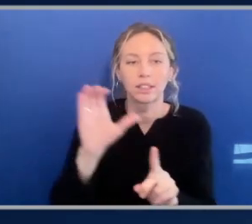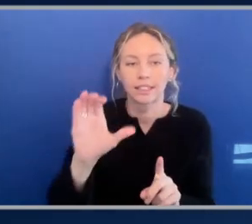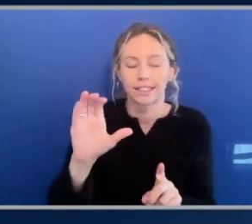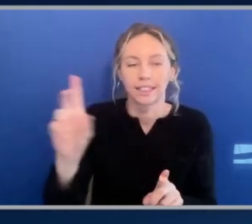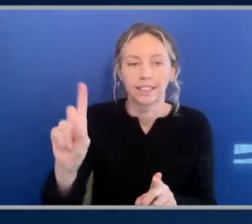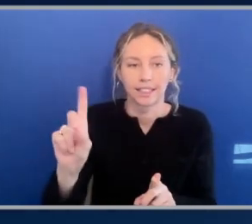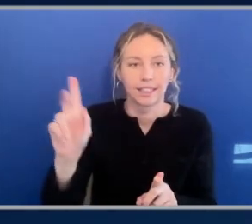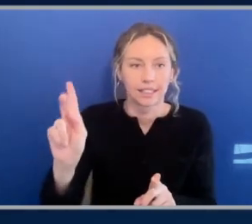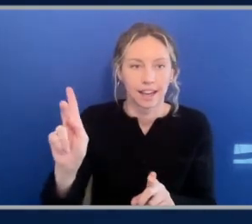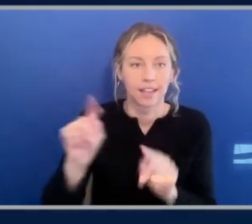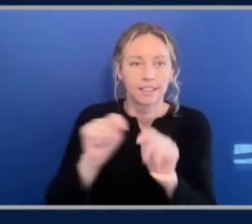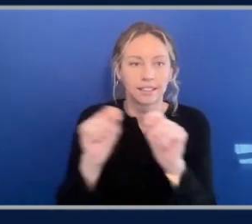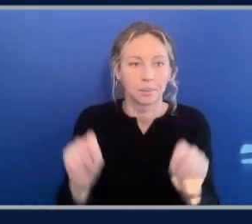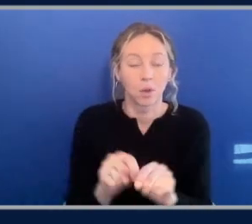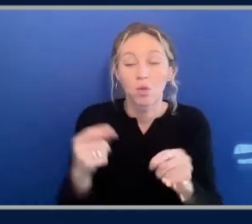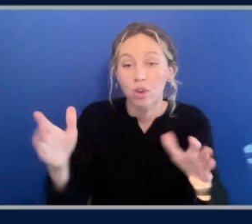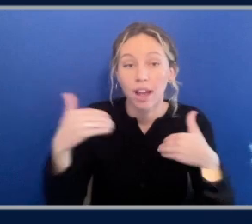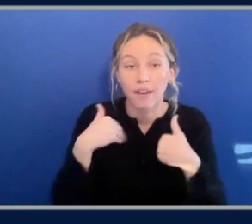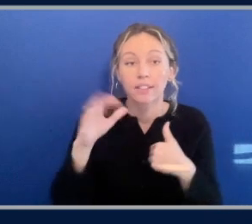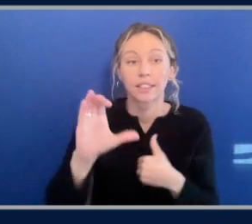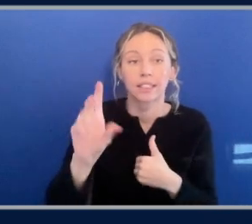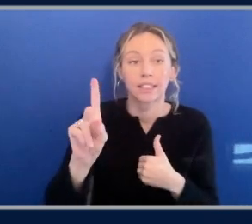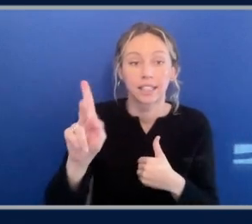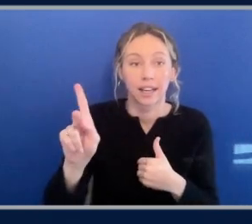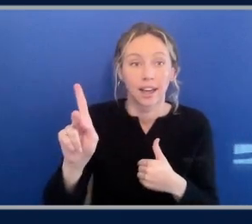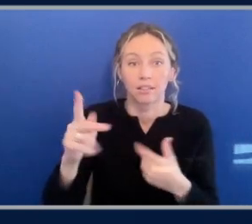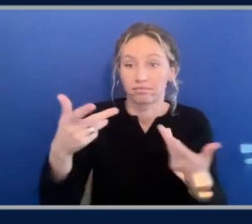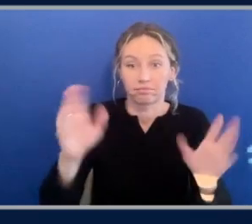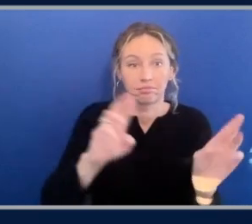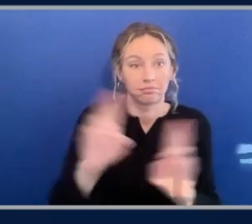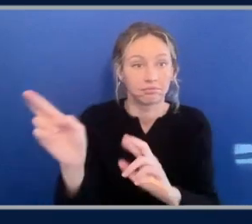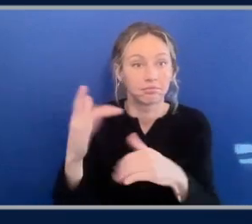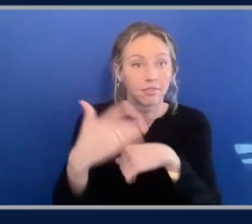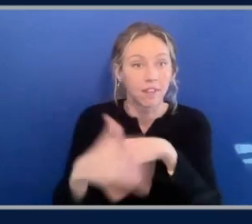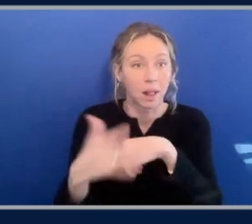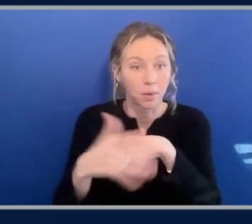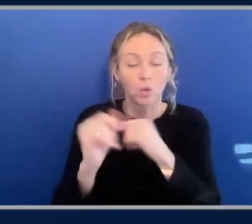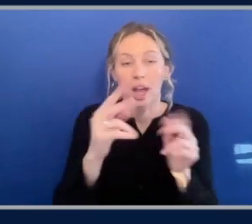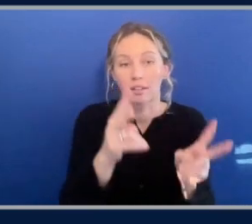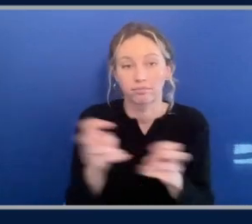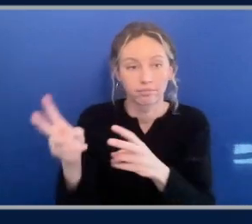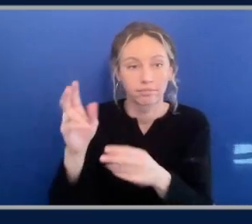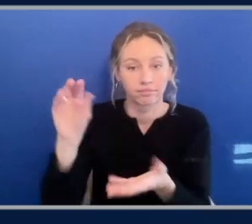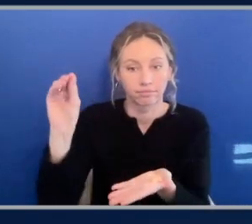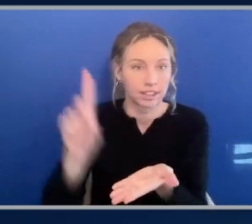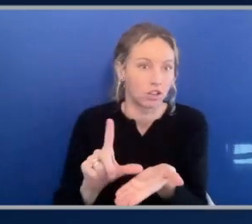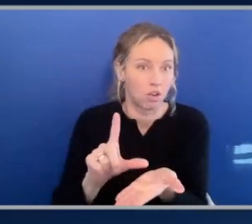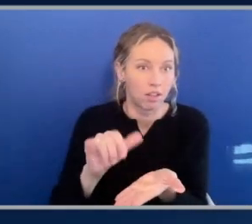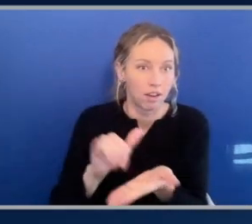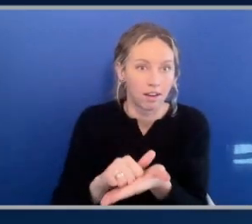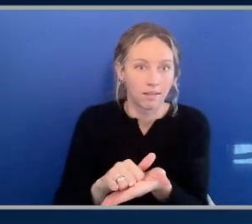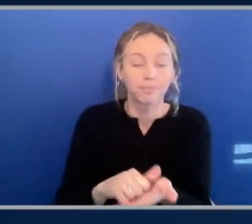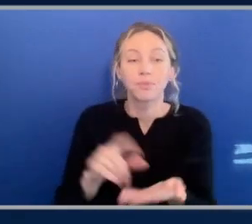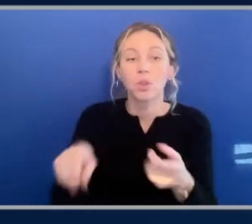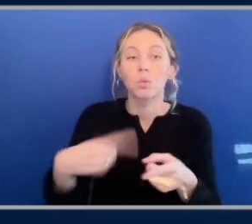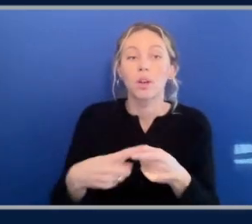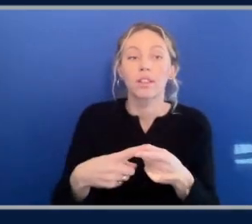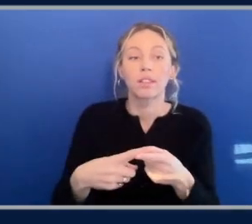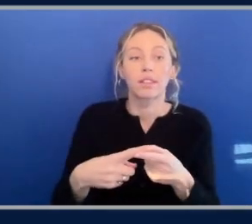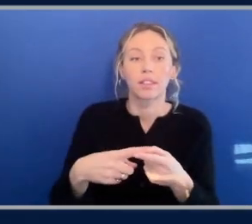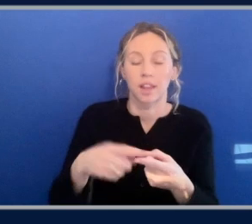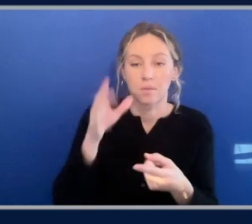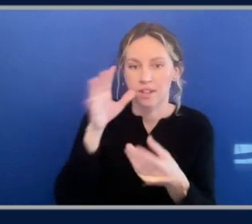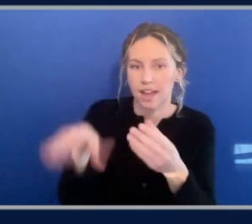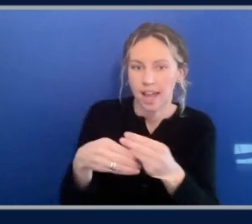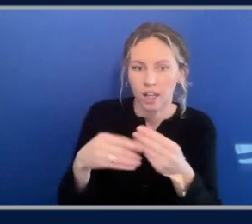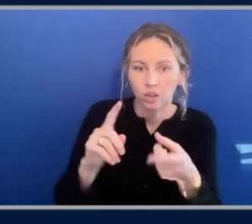already a CDK construct available. You can install it as a dependency, and when the CDK bundles and packages your Lambda function up, it can